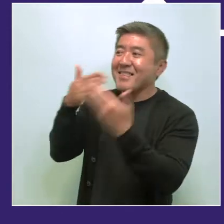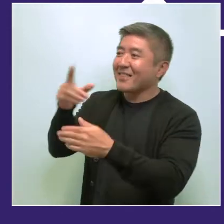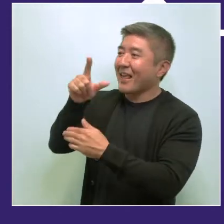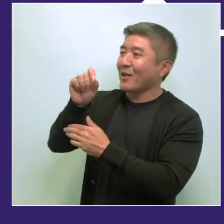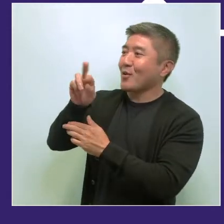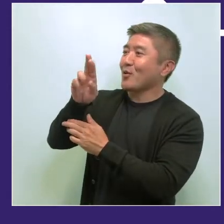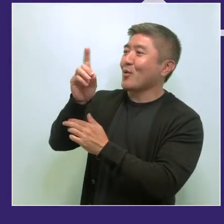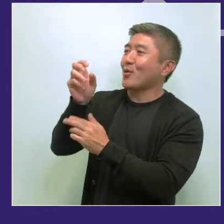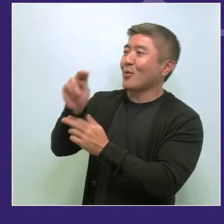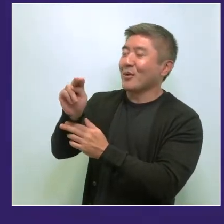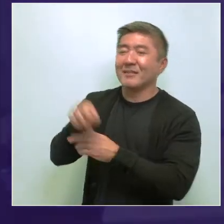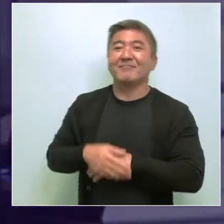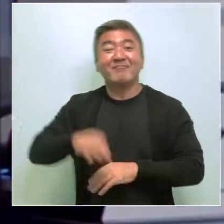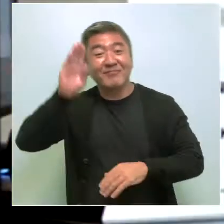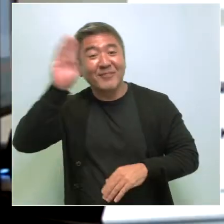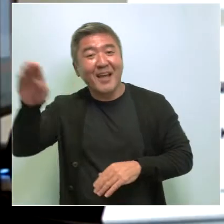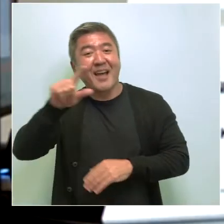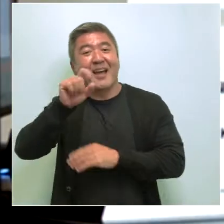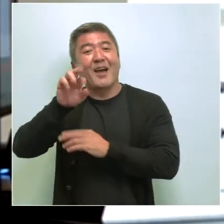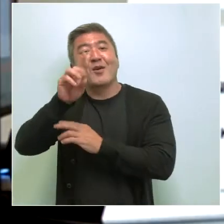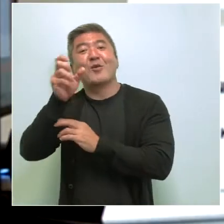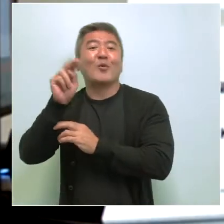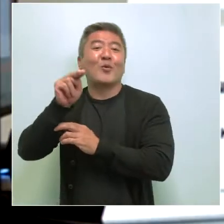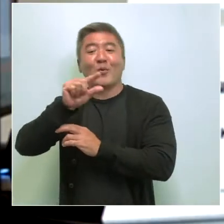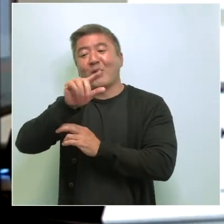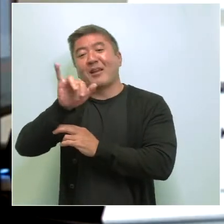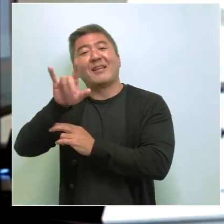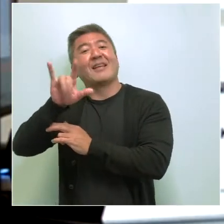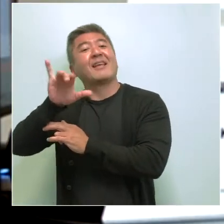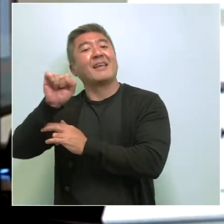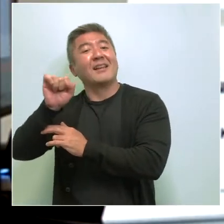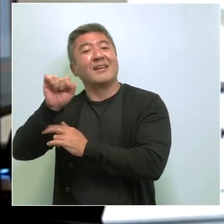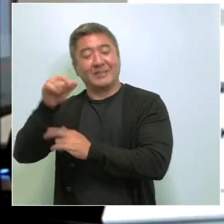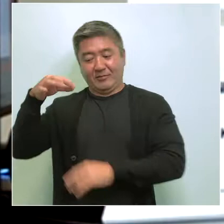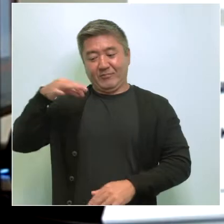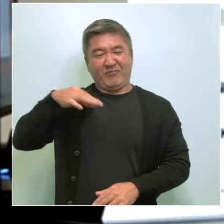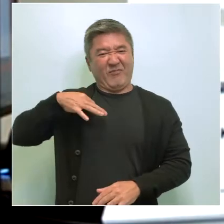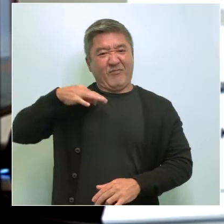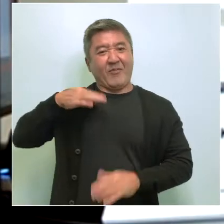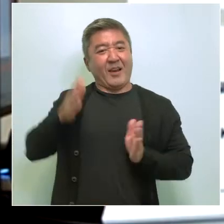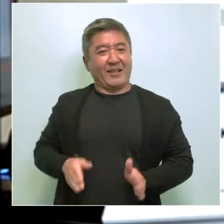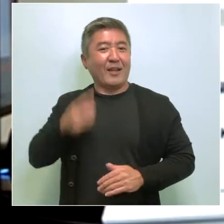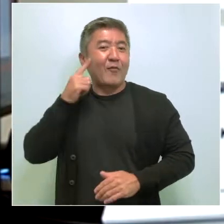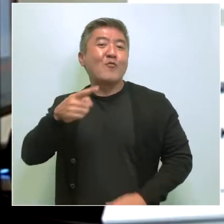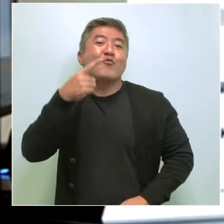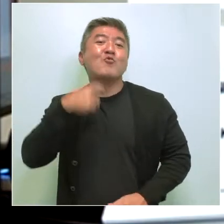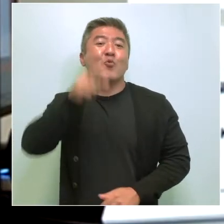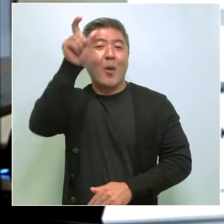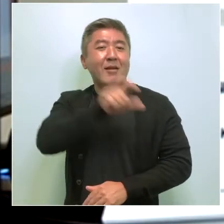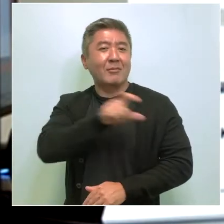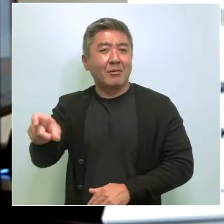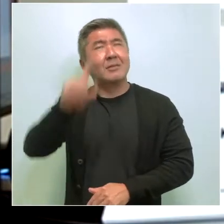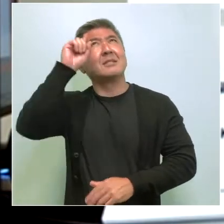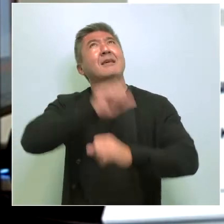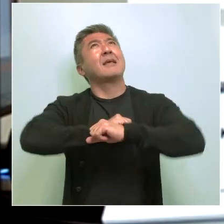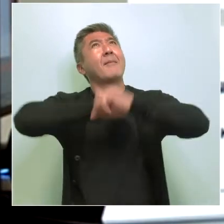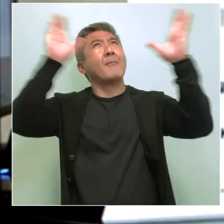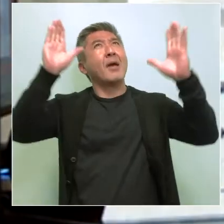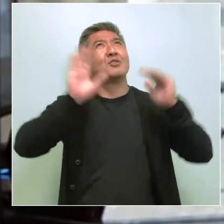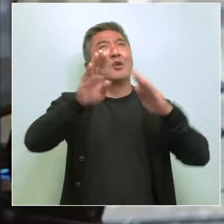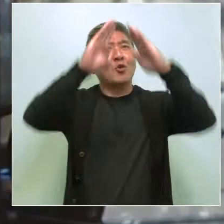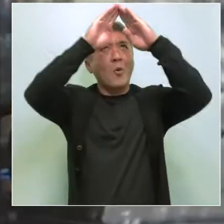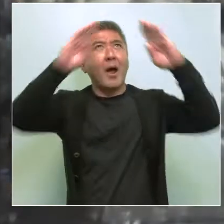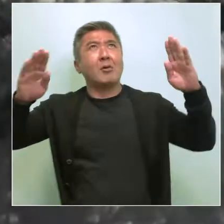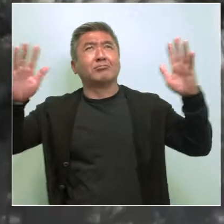you for joining me today, Gordon. Hi, I'm Gordon Gillis, and I'm a Red Cross volunteer. I want you to take a moment to feel your